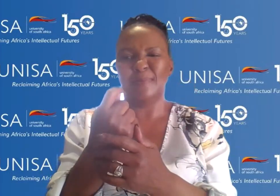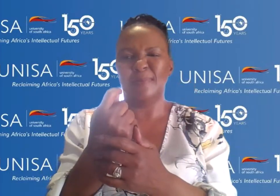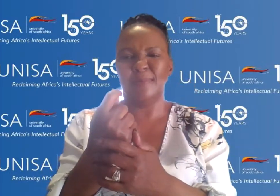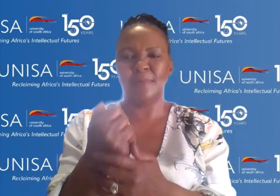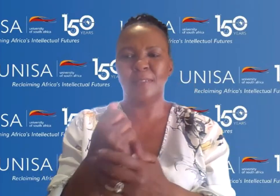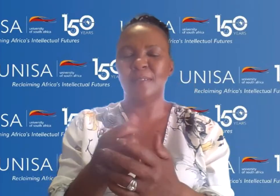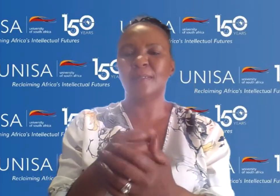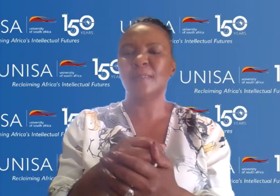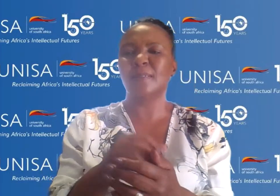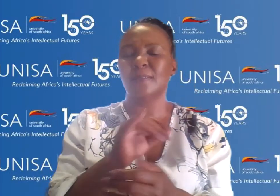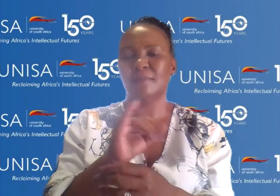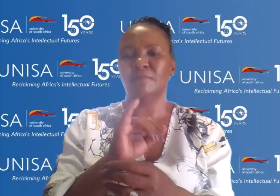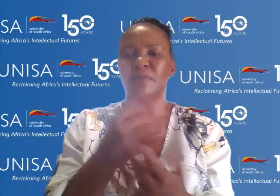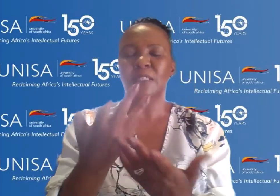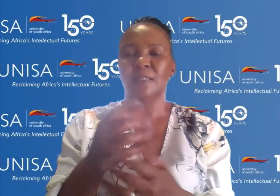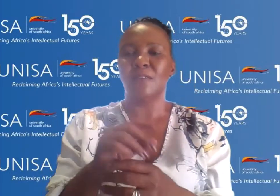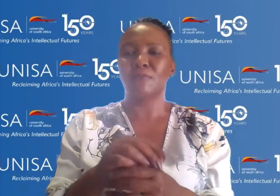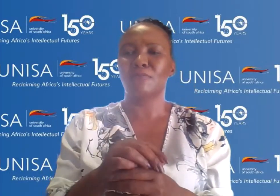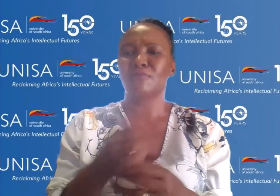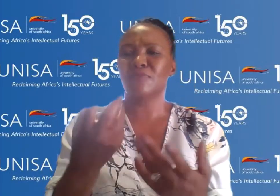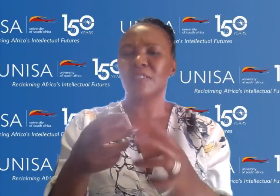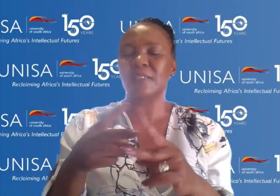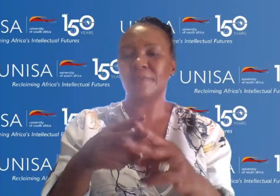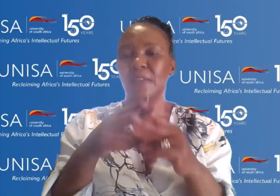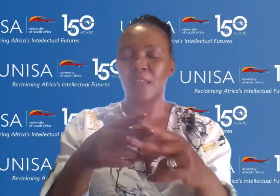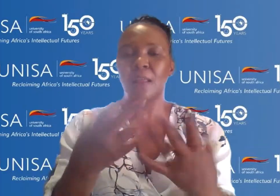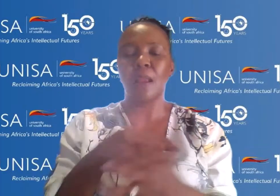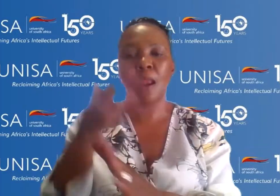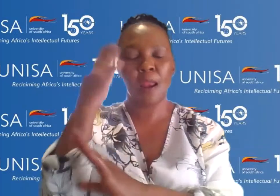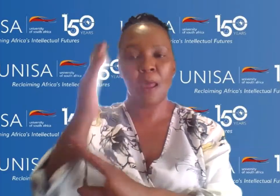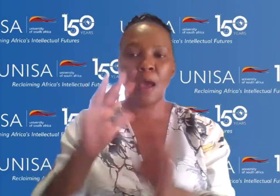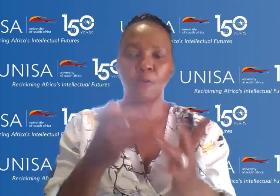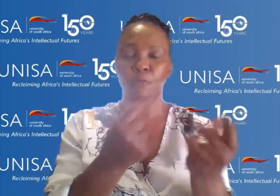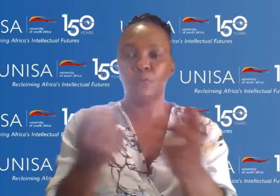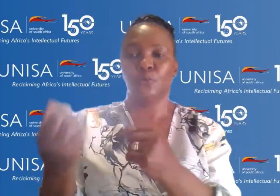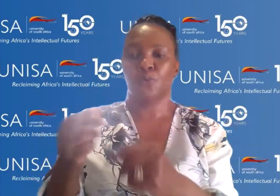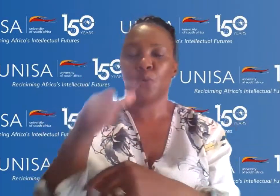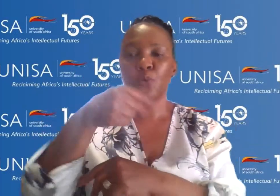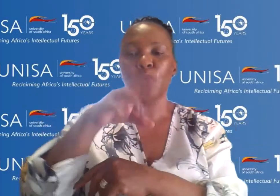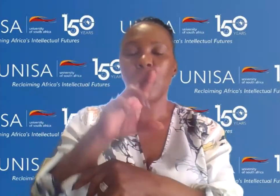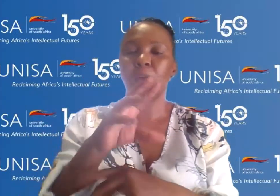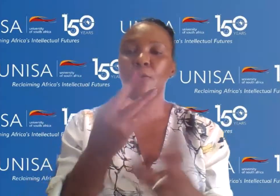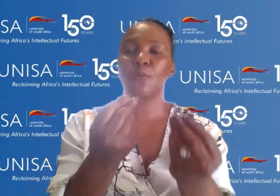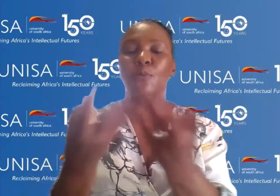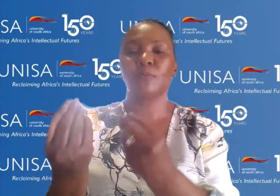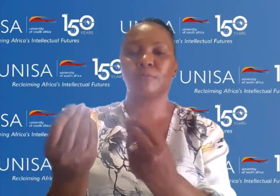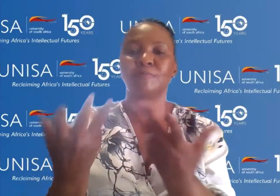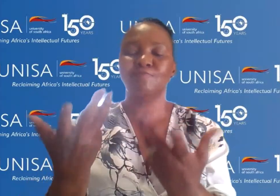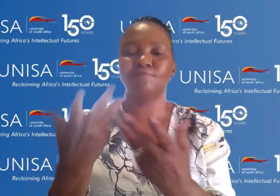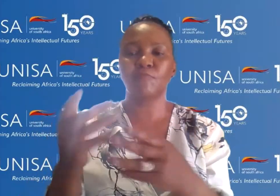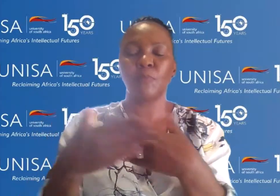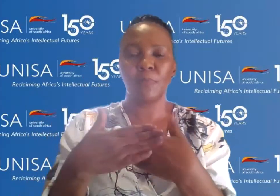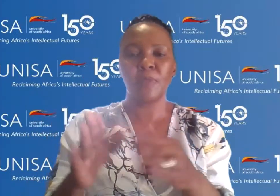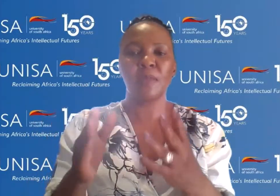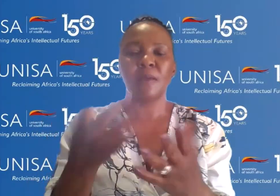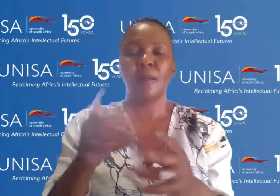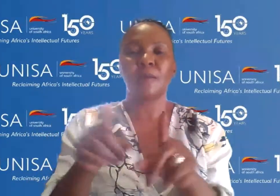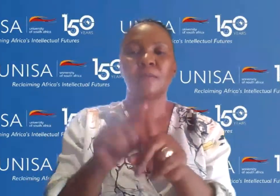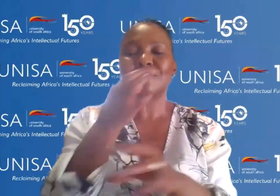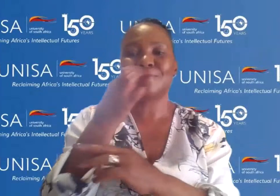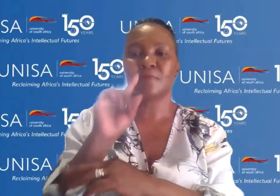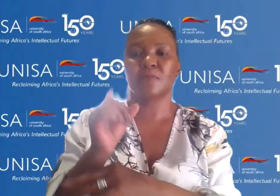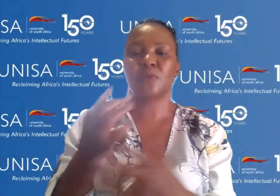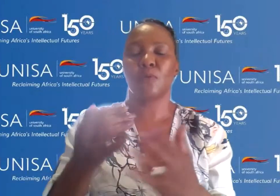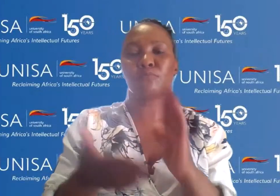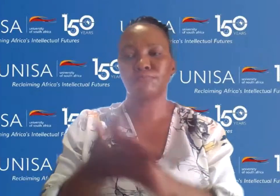go, guys. I hope now you know how to do the QR code. Okay, so again, as we were saying, just go check with